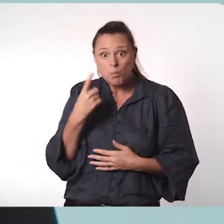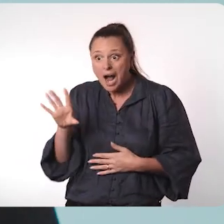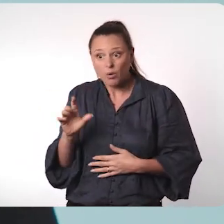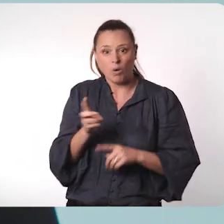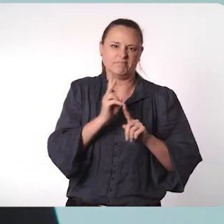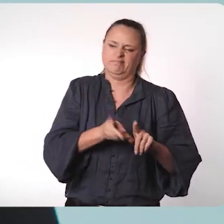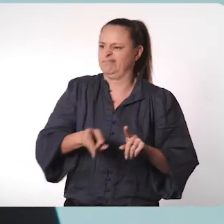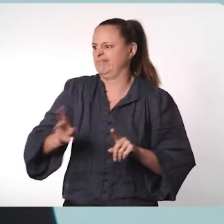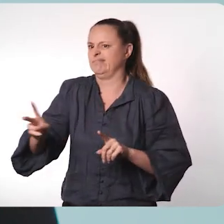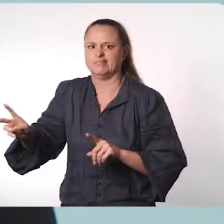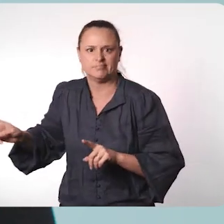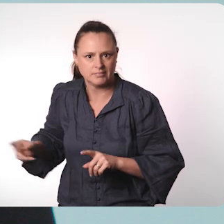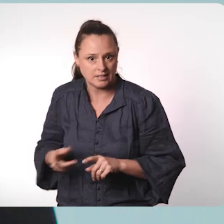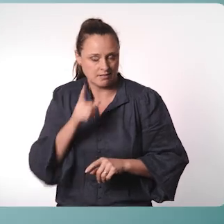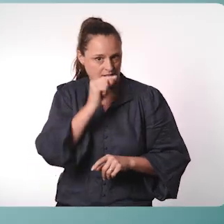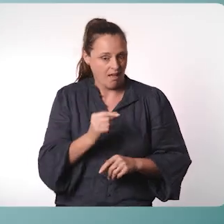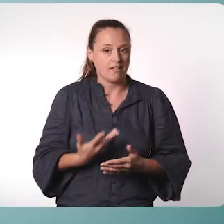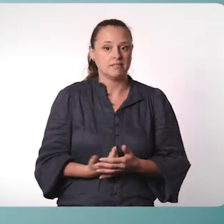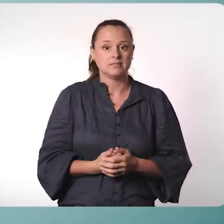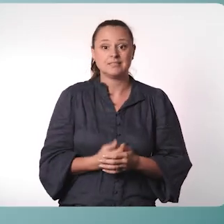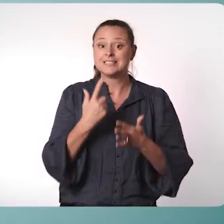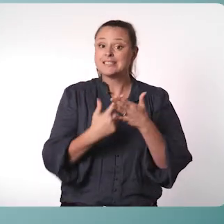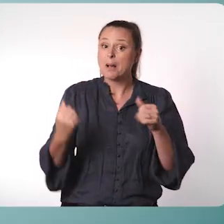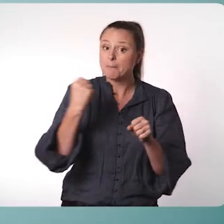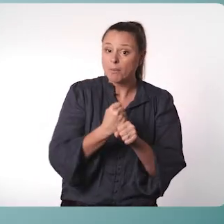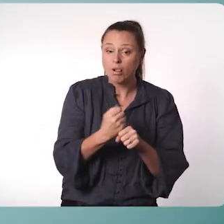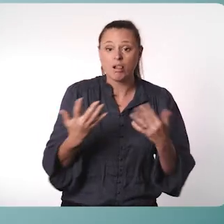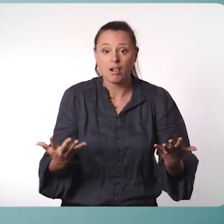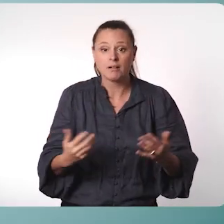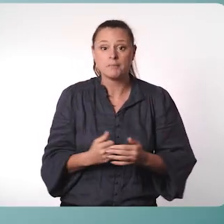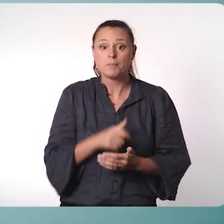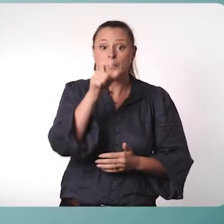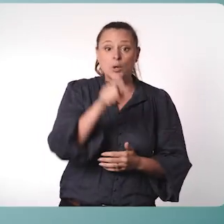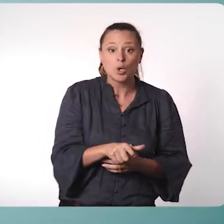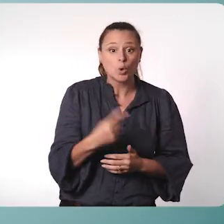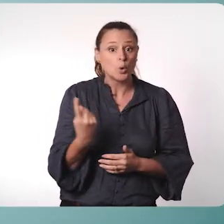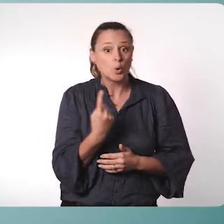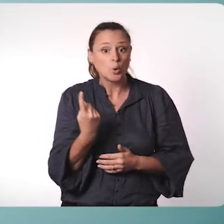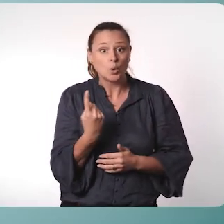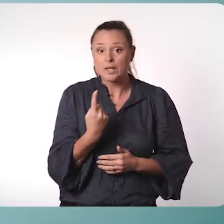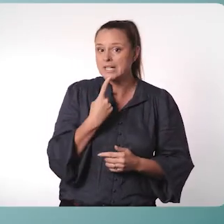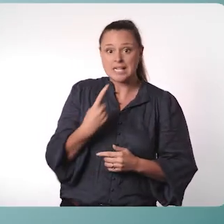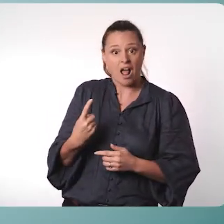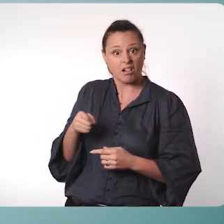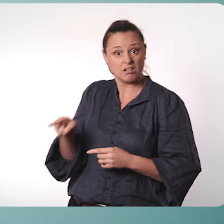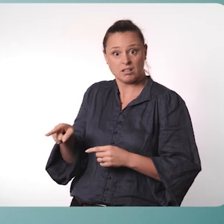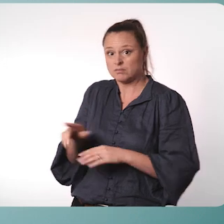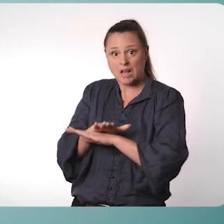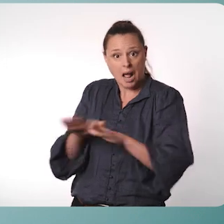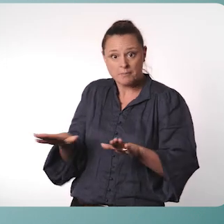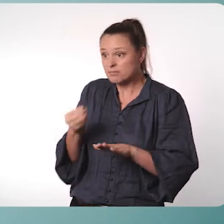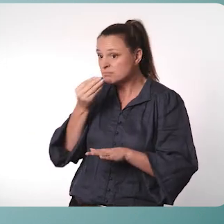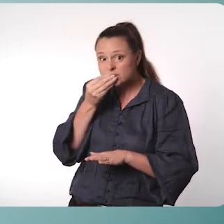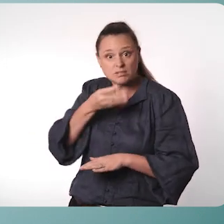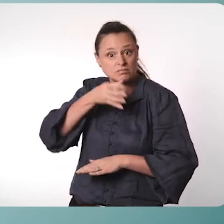time. For example, it's considered violence if a nurse or family member doesn't give someone food, water, care